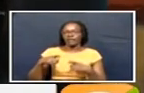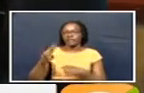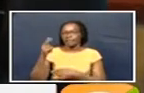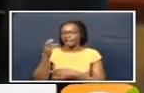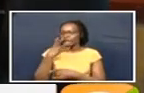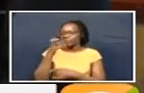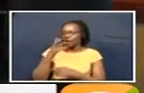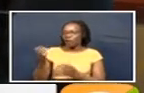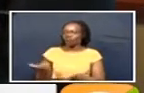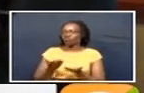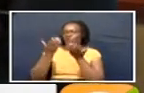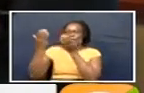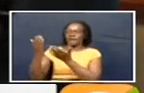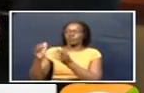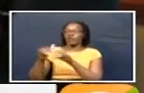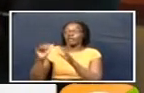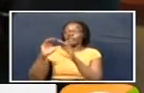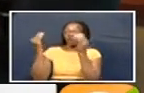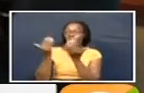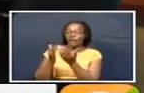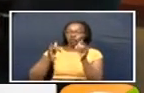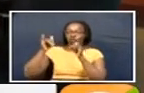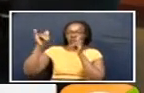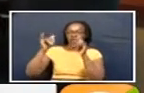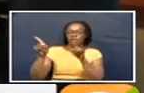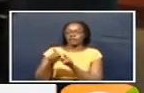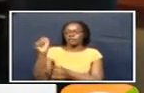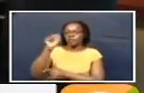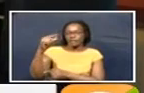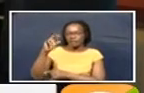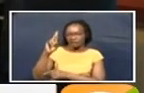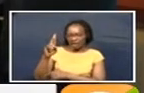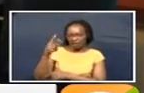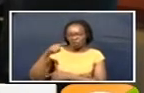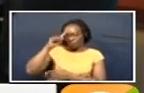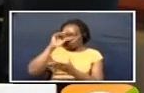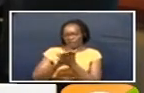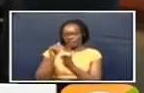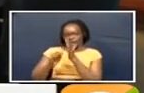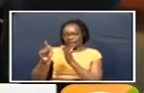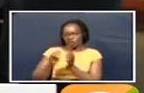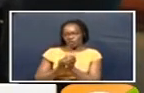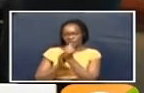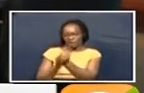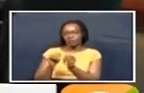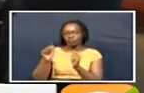exports in the world, like you mentioned, tourism, and now SGR, which we trust under your leadership. All this will take us to the next level. You have